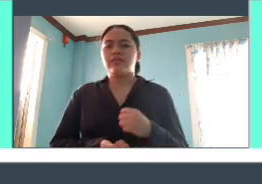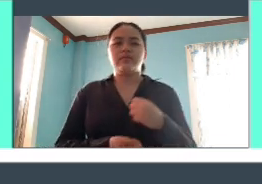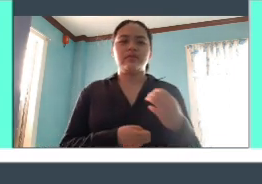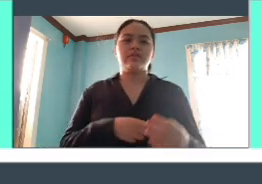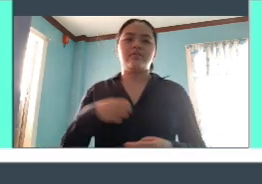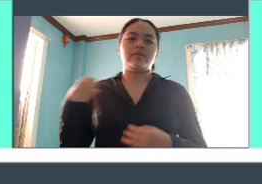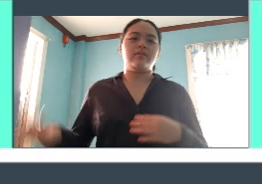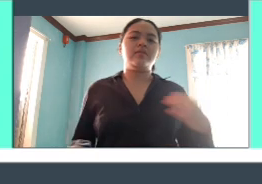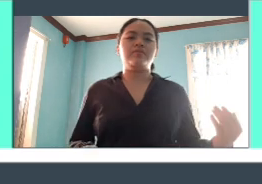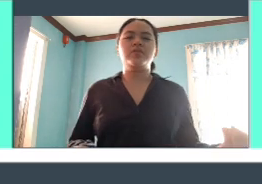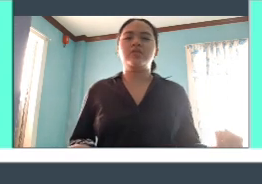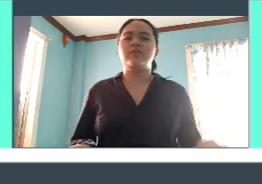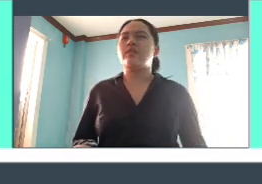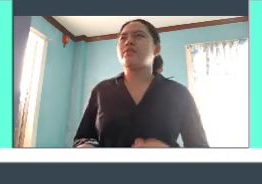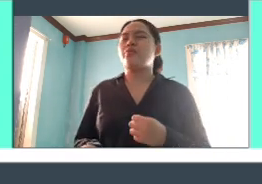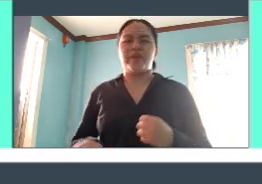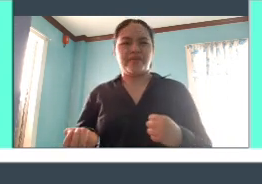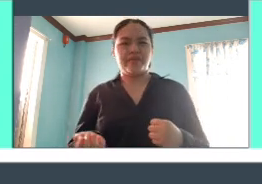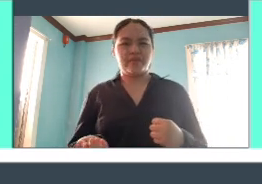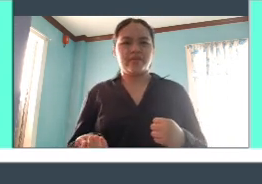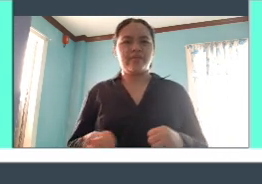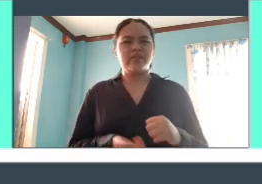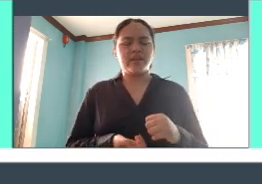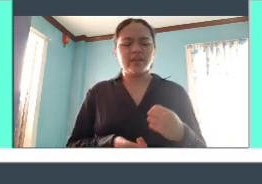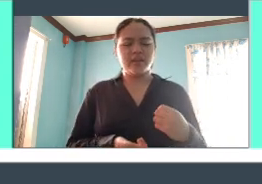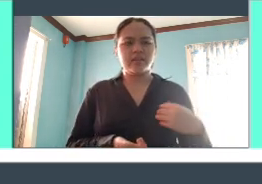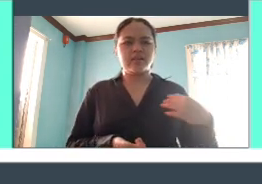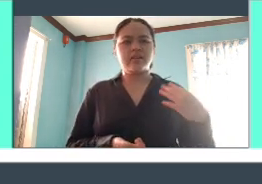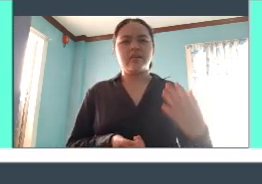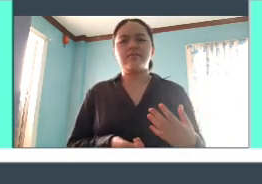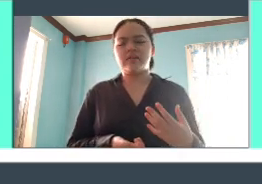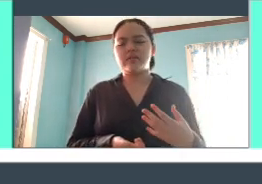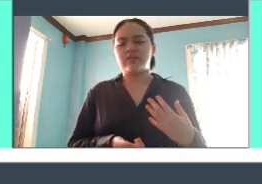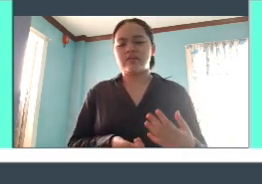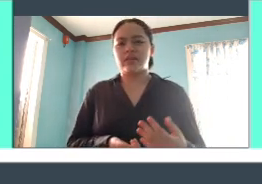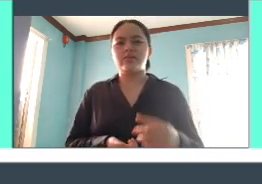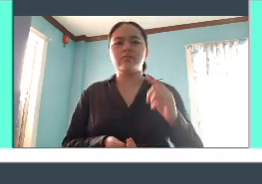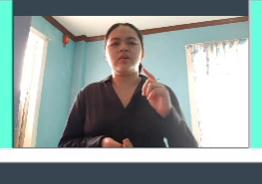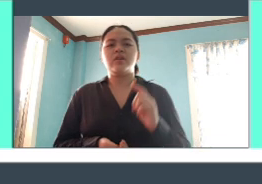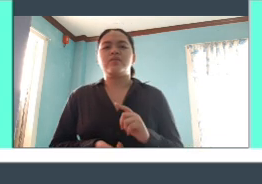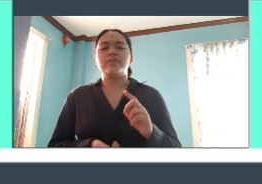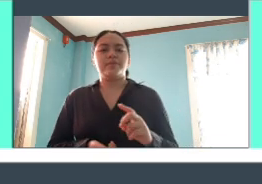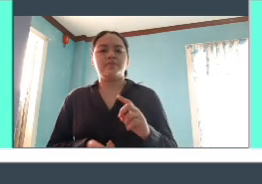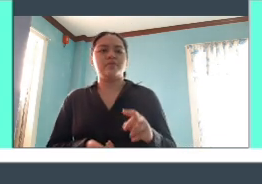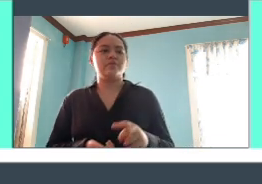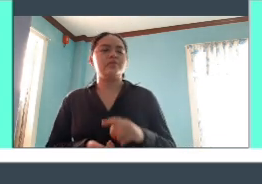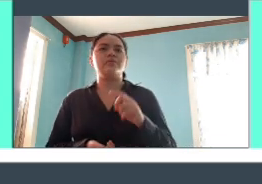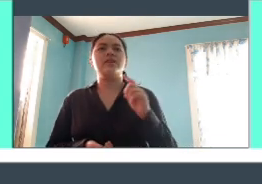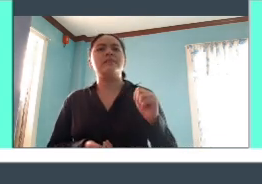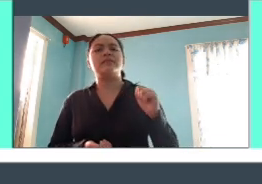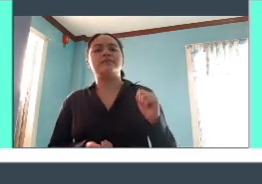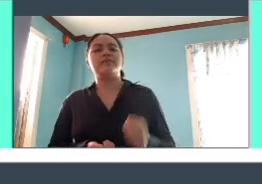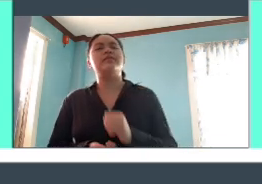rely on the surroundings, which are weather or anything that aren't insect to reproduce or